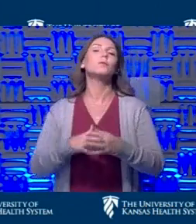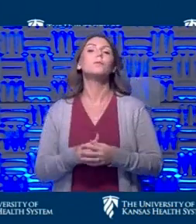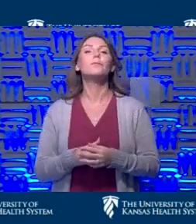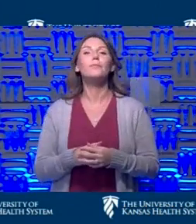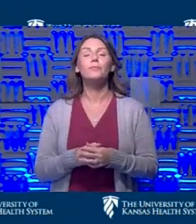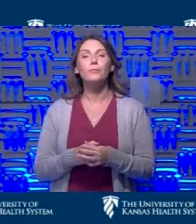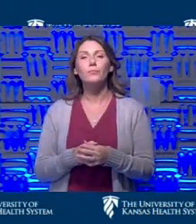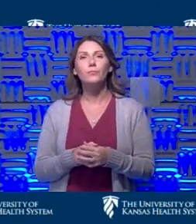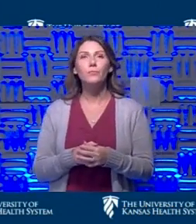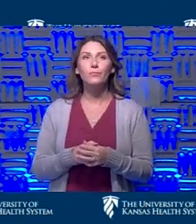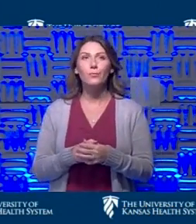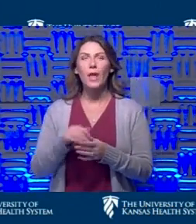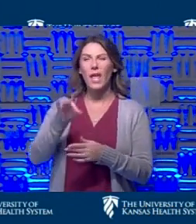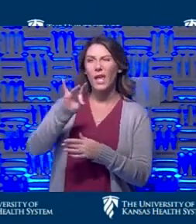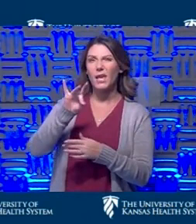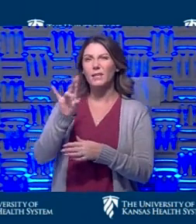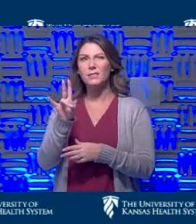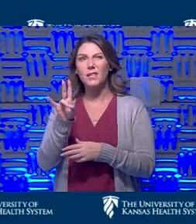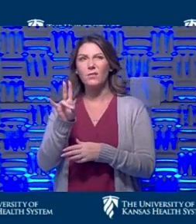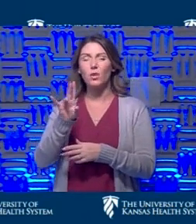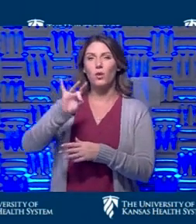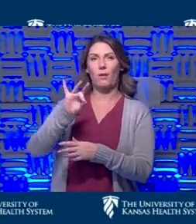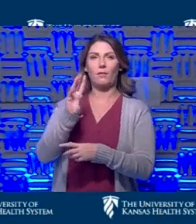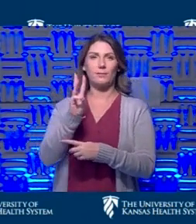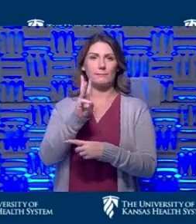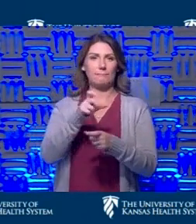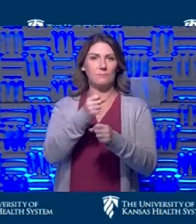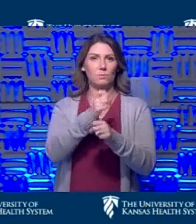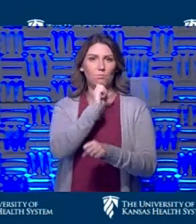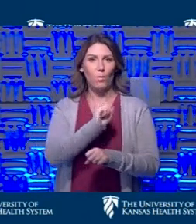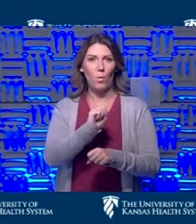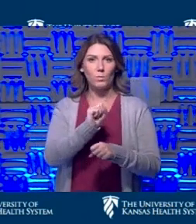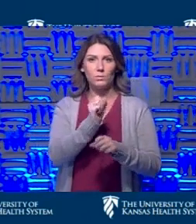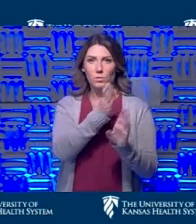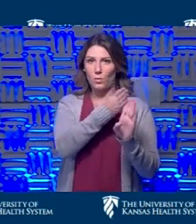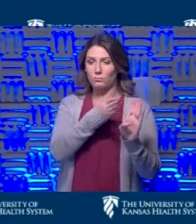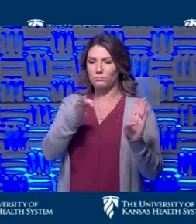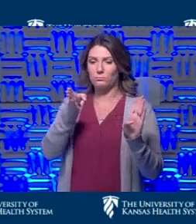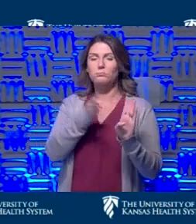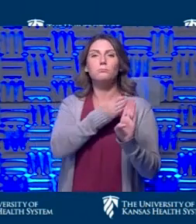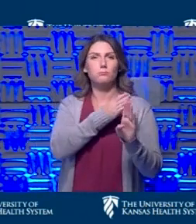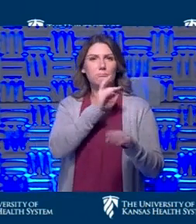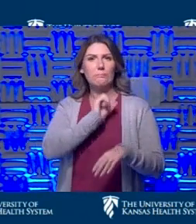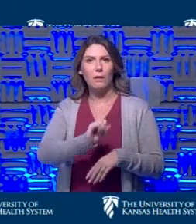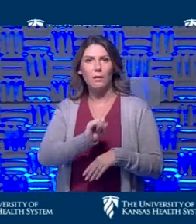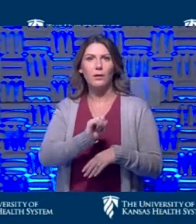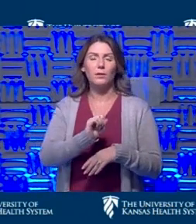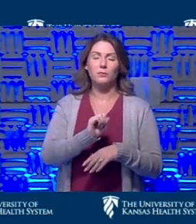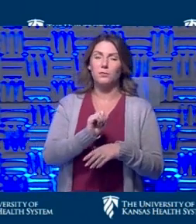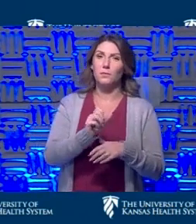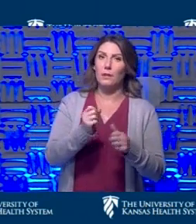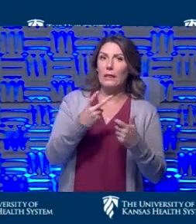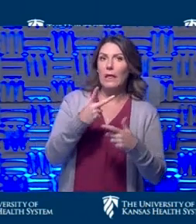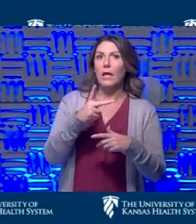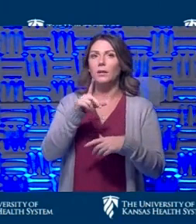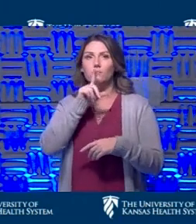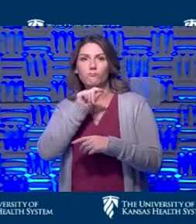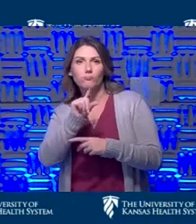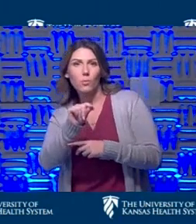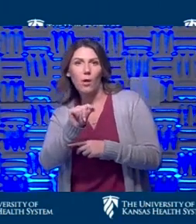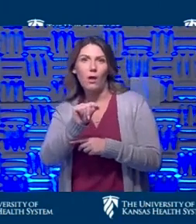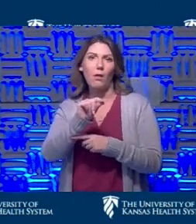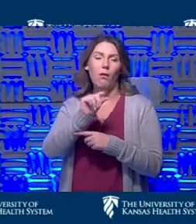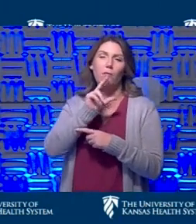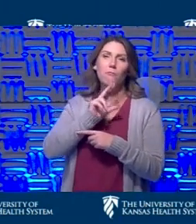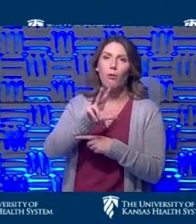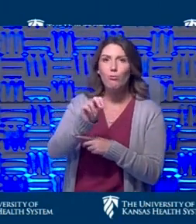think, 87 or 86. So quite the range. We still have plenty of 20 and 30 year olds that are in the hospital.